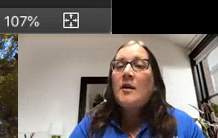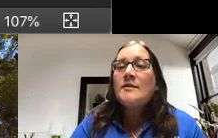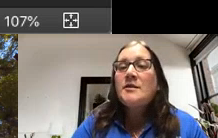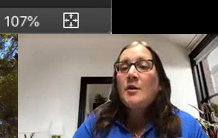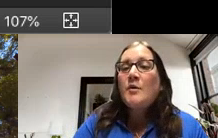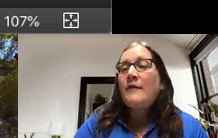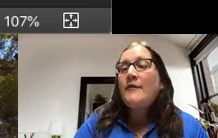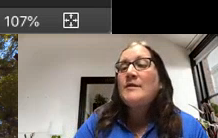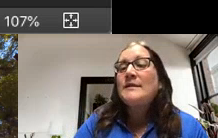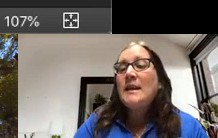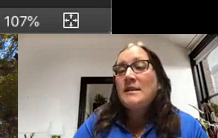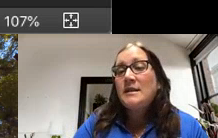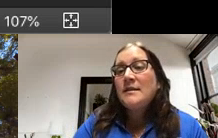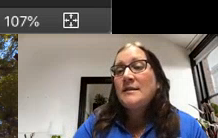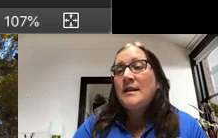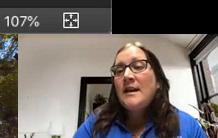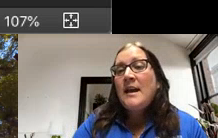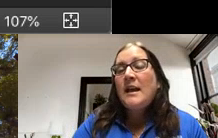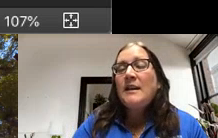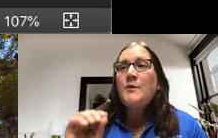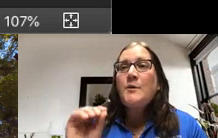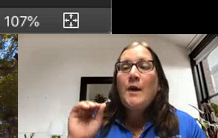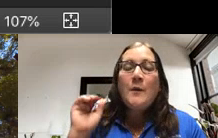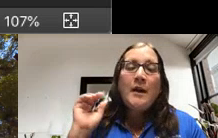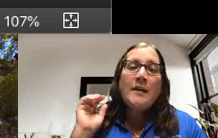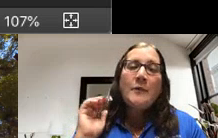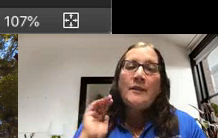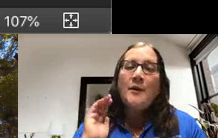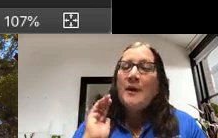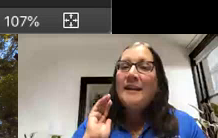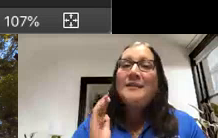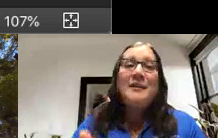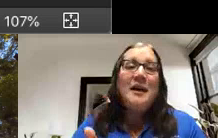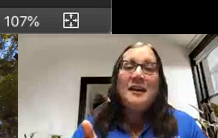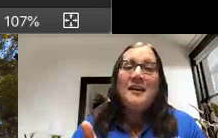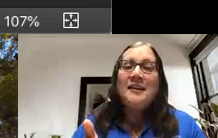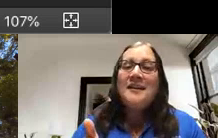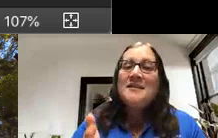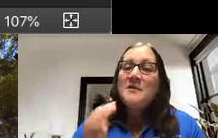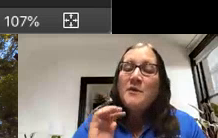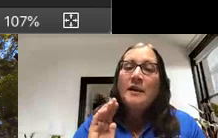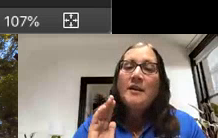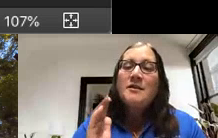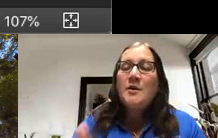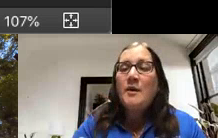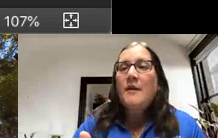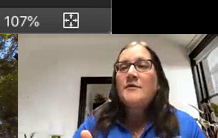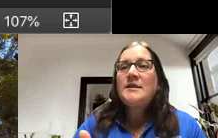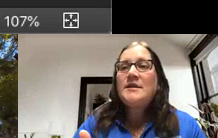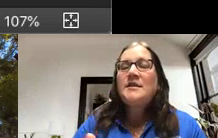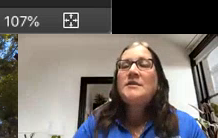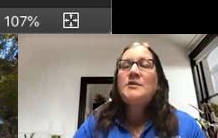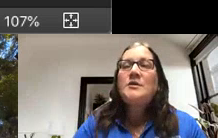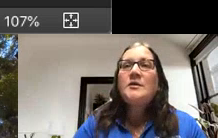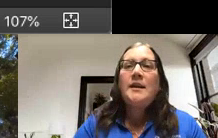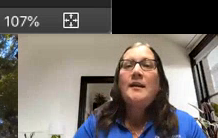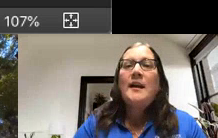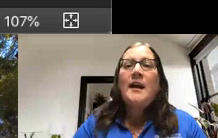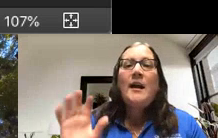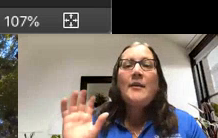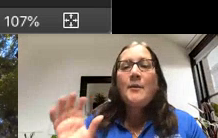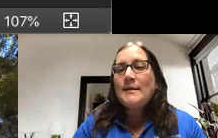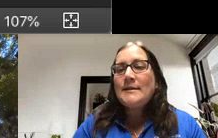chat, it's called show conversations. And I want everyone to go ahead and click on it. So if you click on show conversations, you